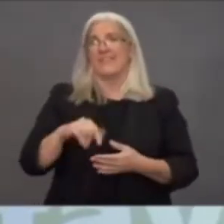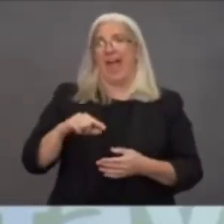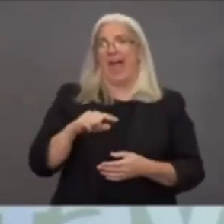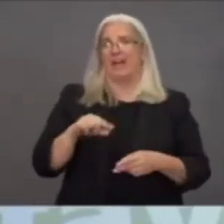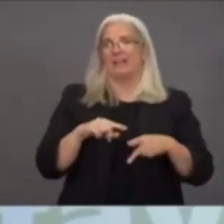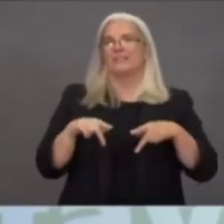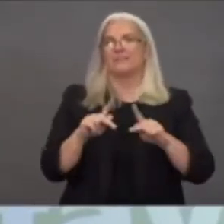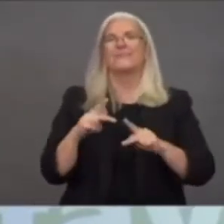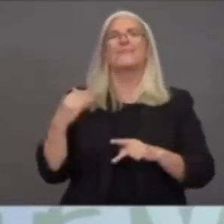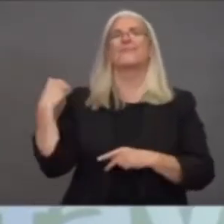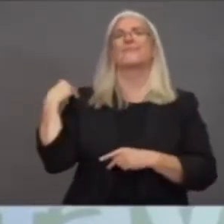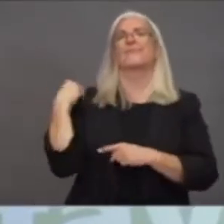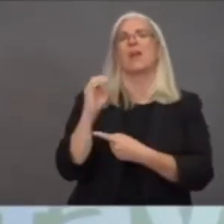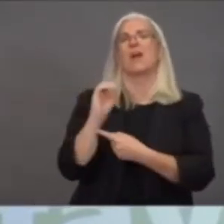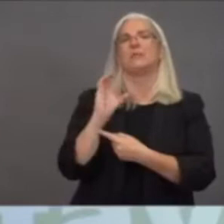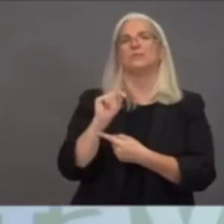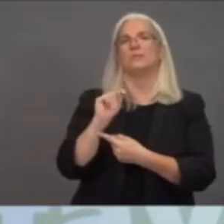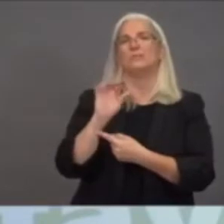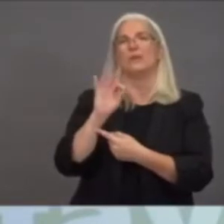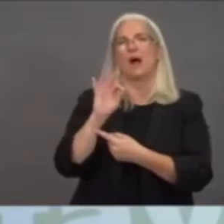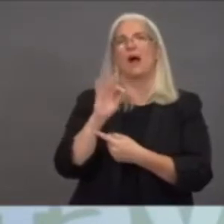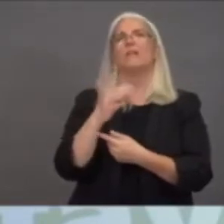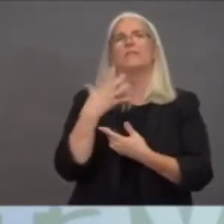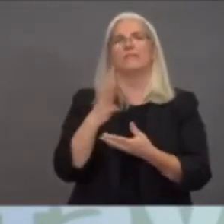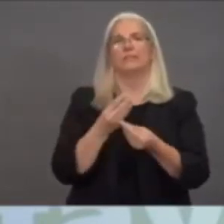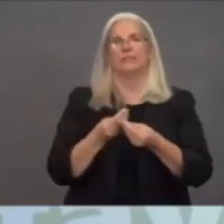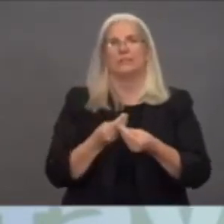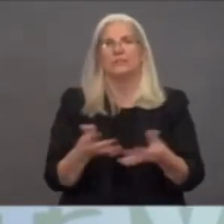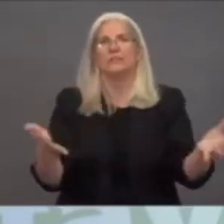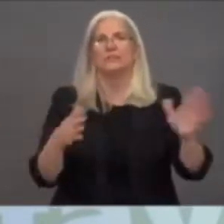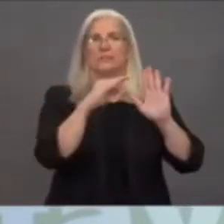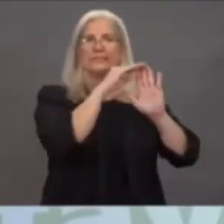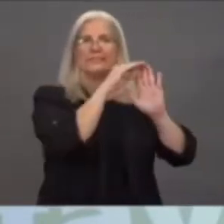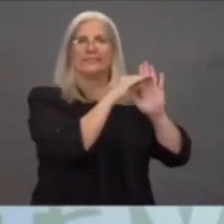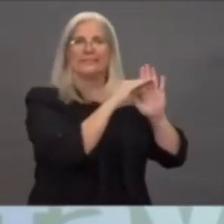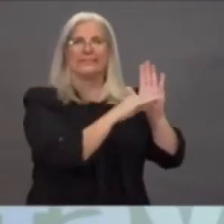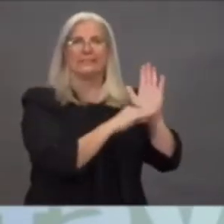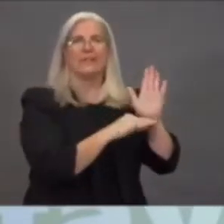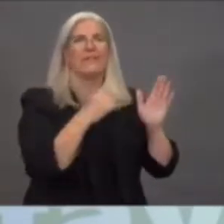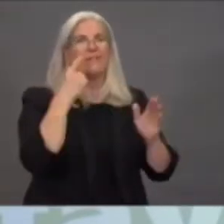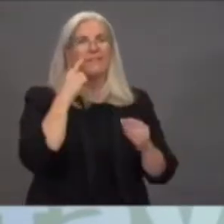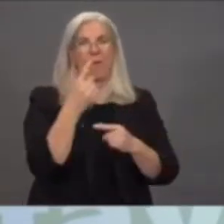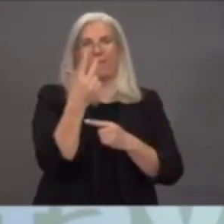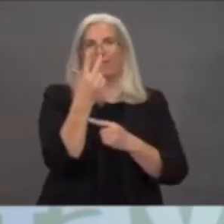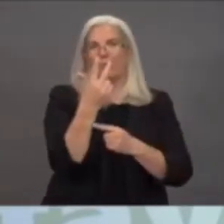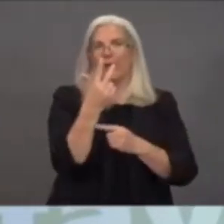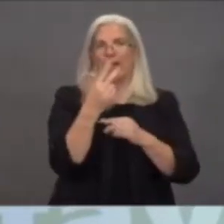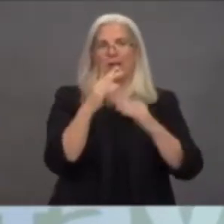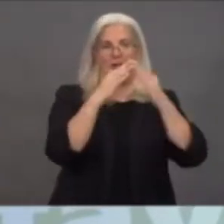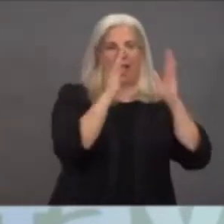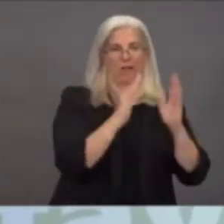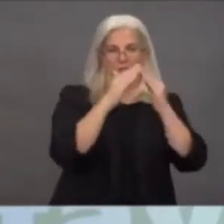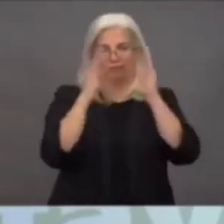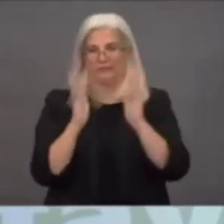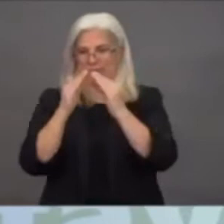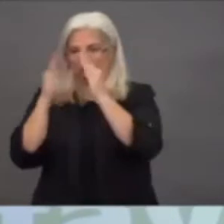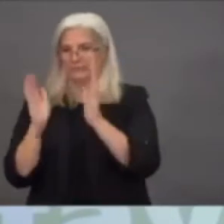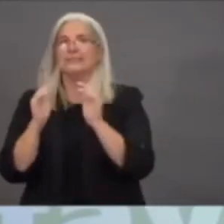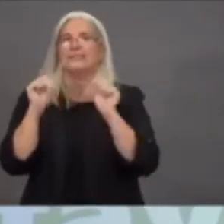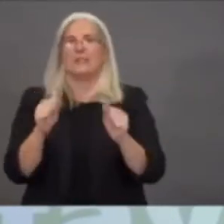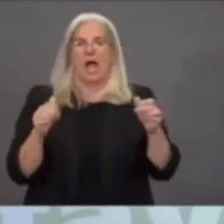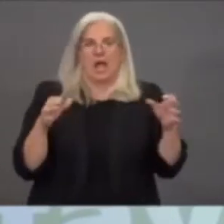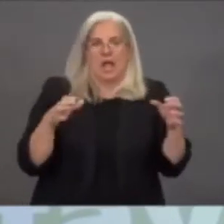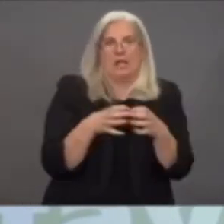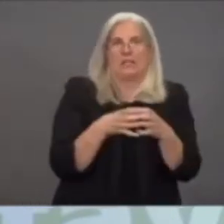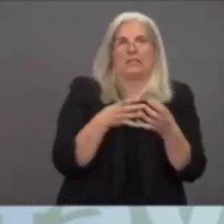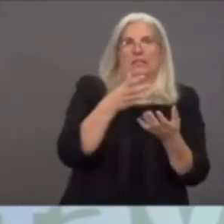for private outdoor gatherings of up to 3 separate households. Of course, these gatherings must comply with our